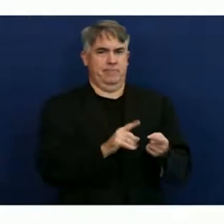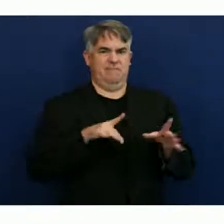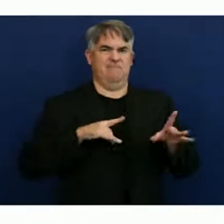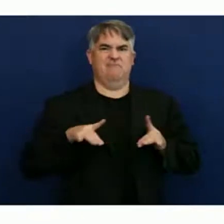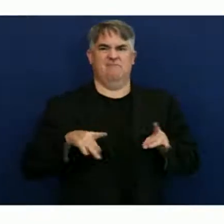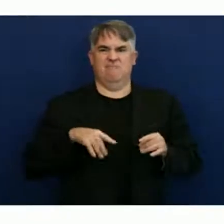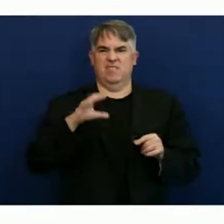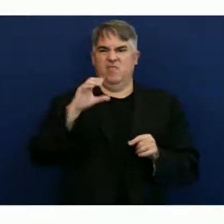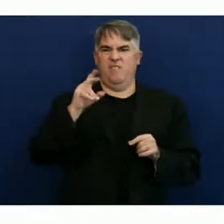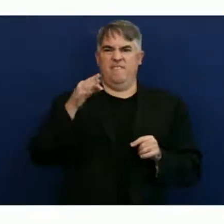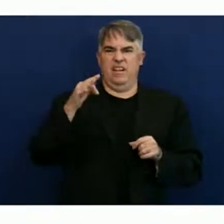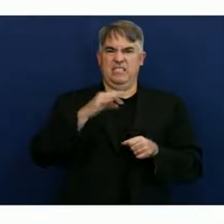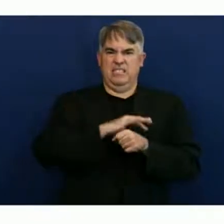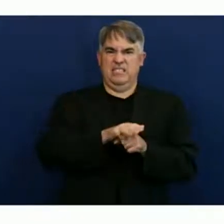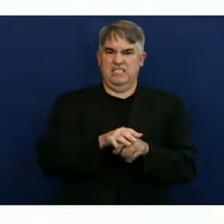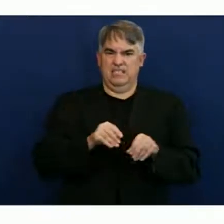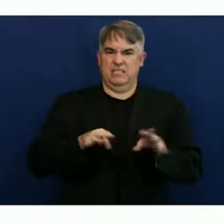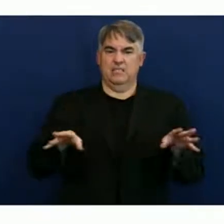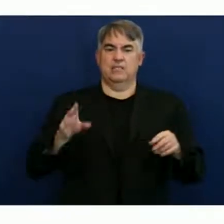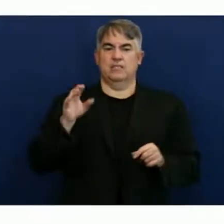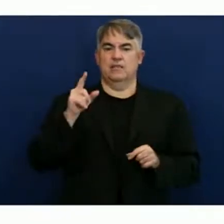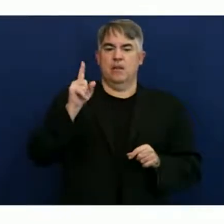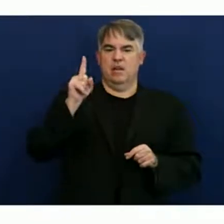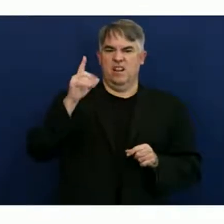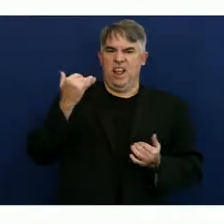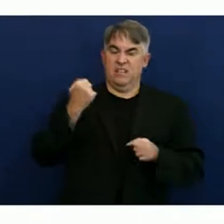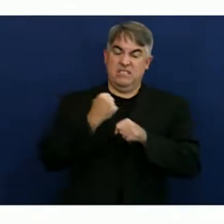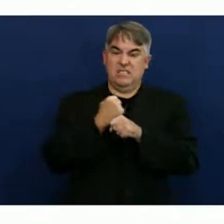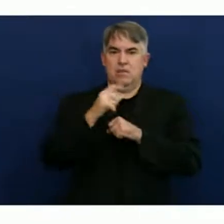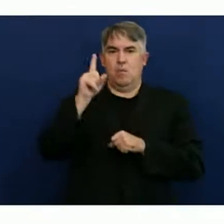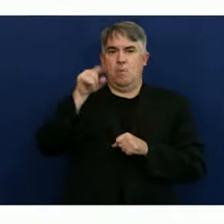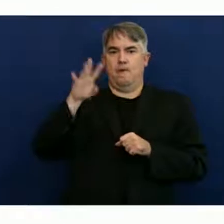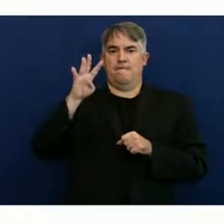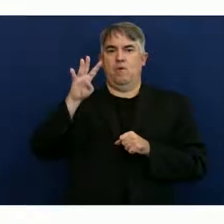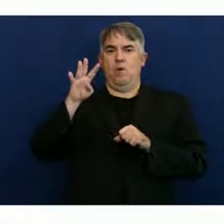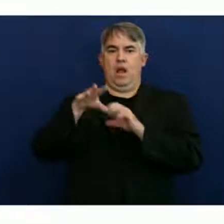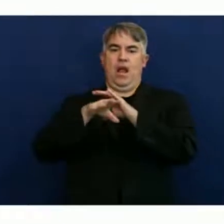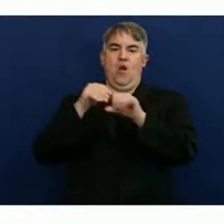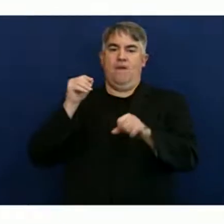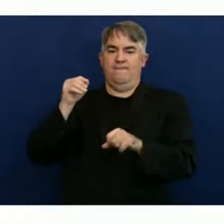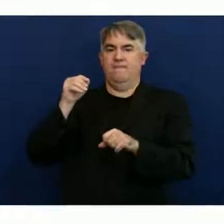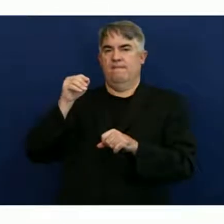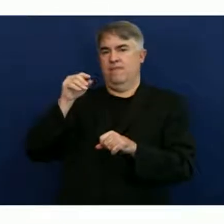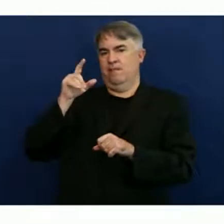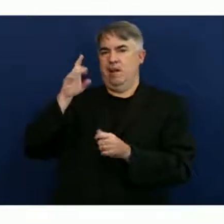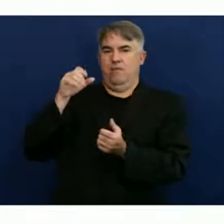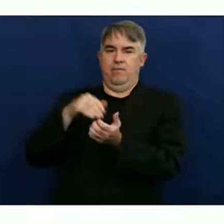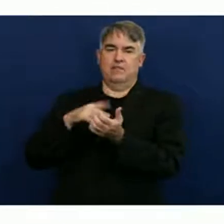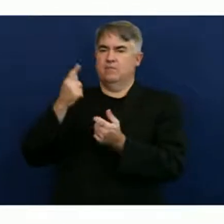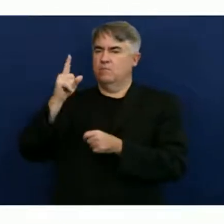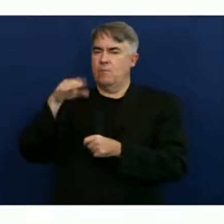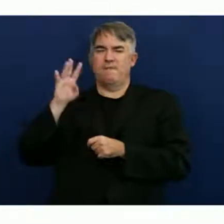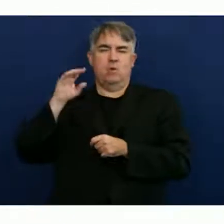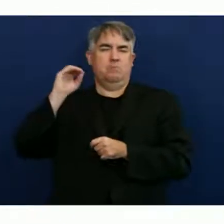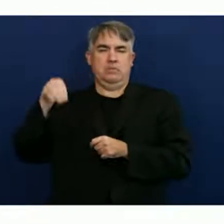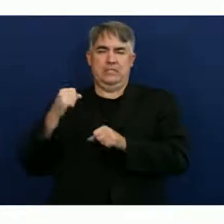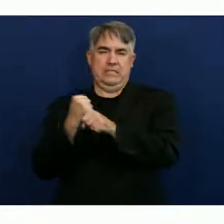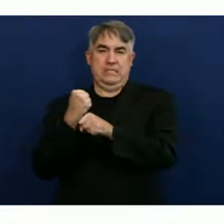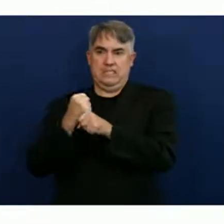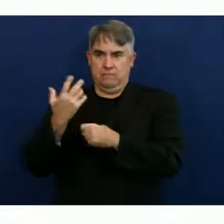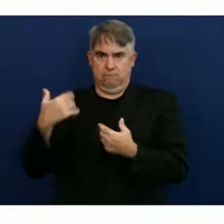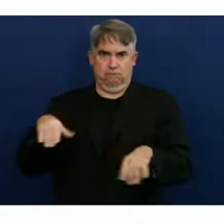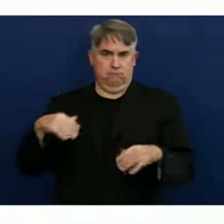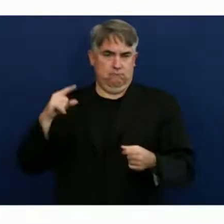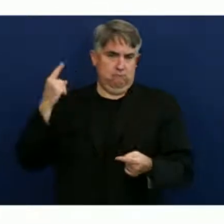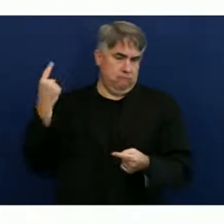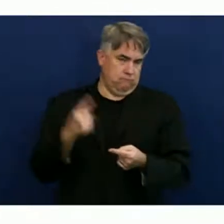again, we continue to do very well. Testing remains available, and people continue to utilize the testing. But our numbers, again,